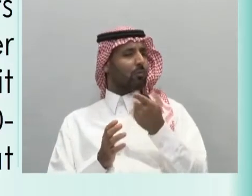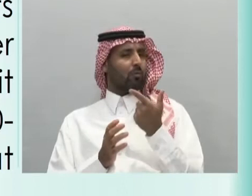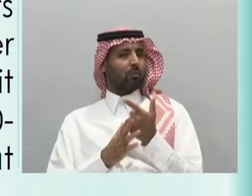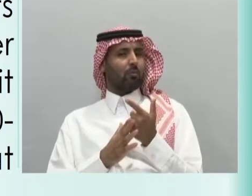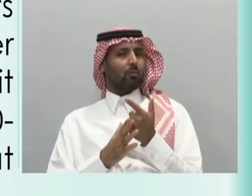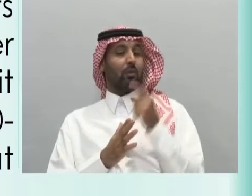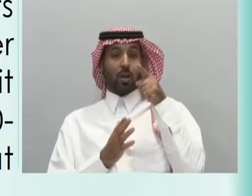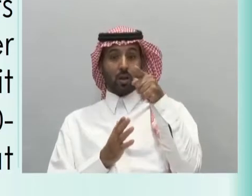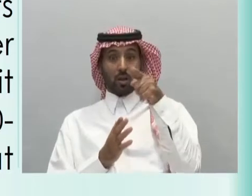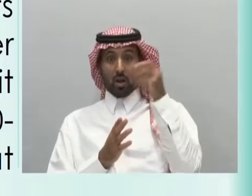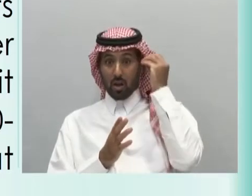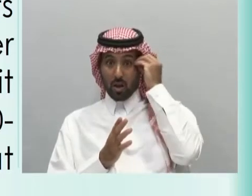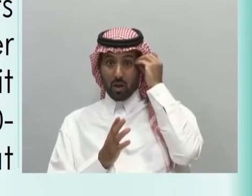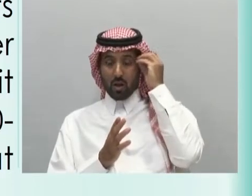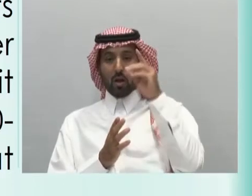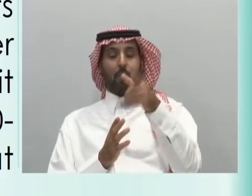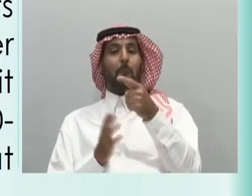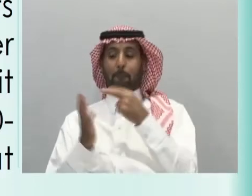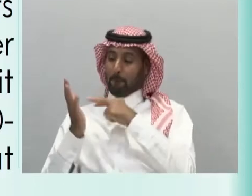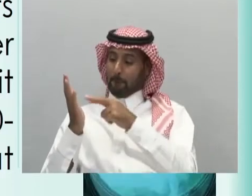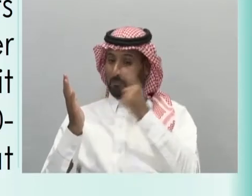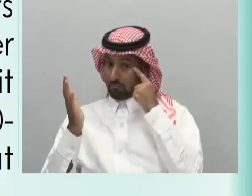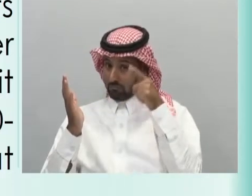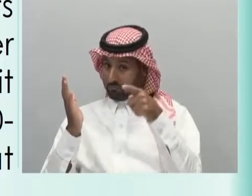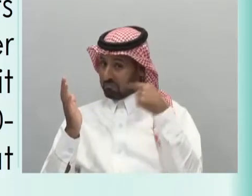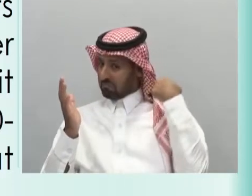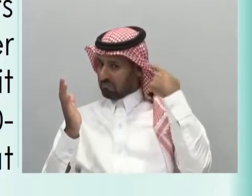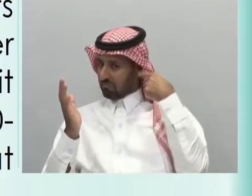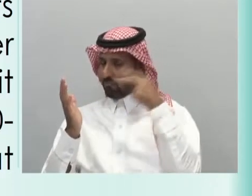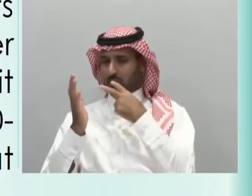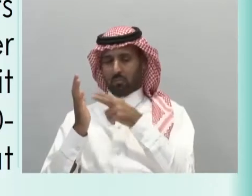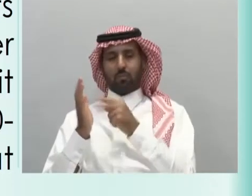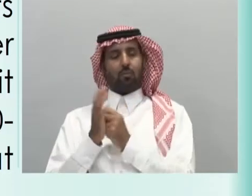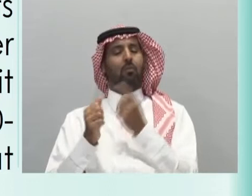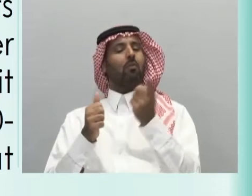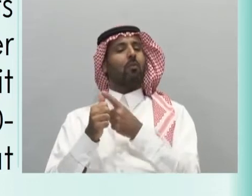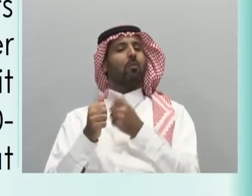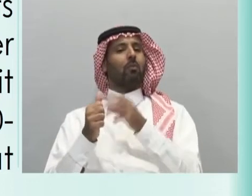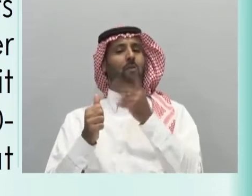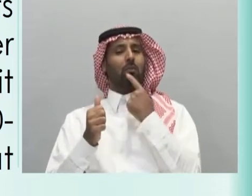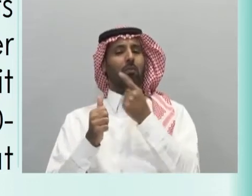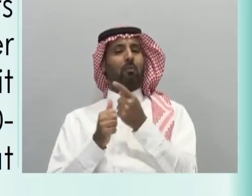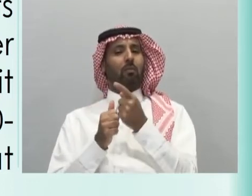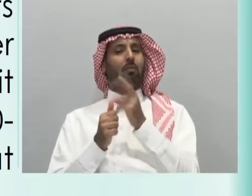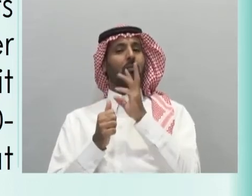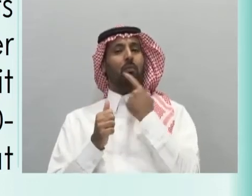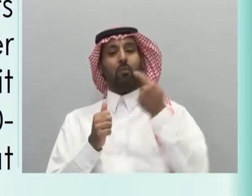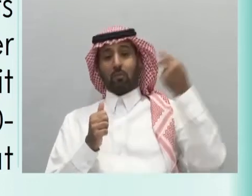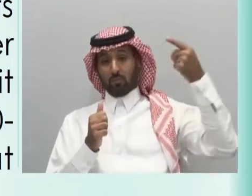you read and listen at the same time to the first one, which is called